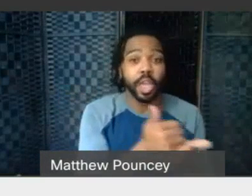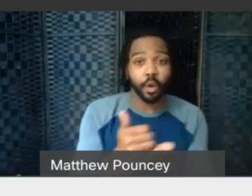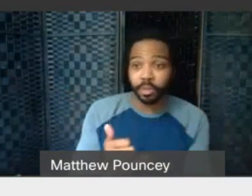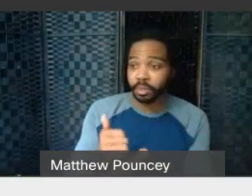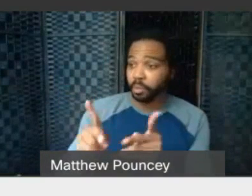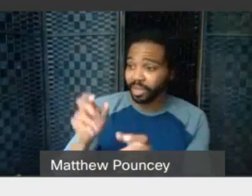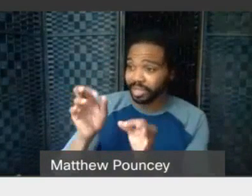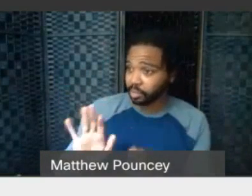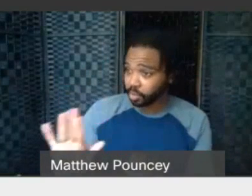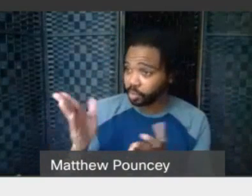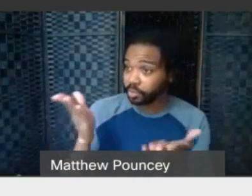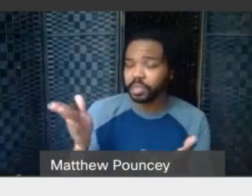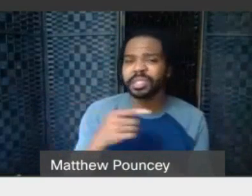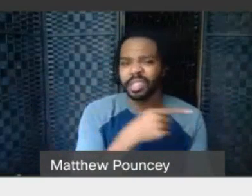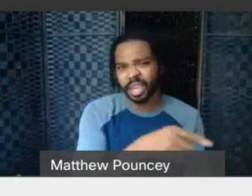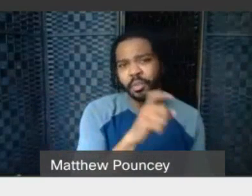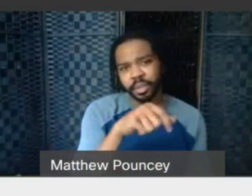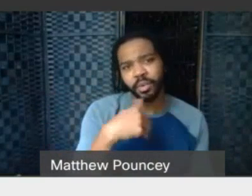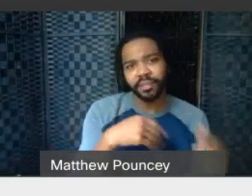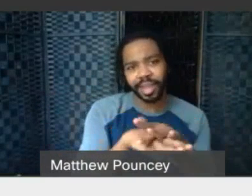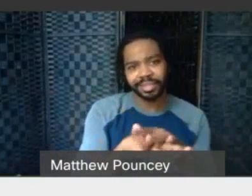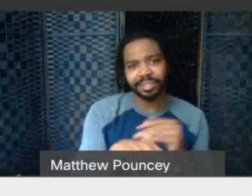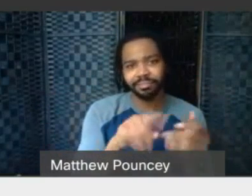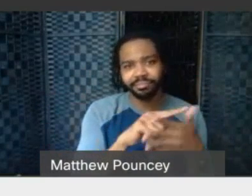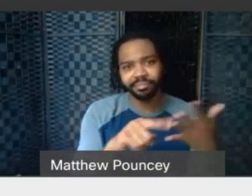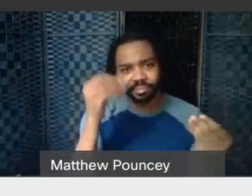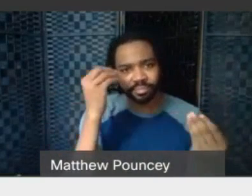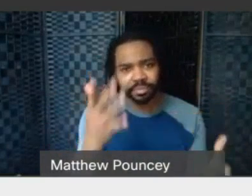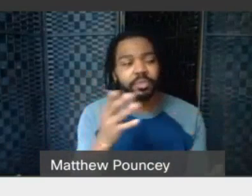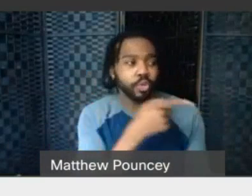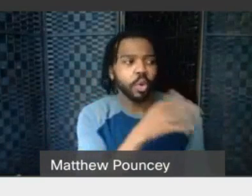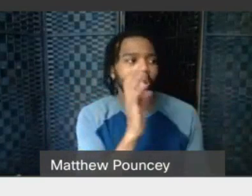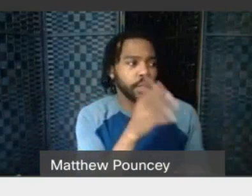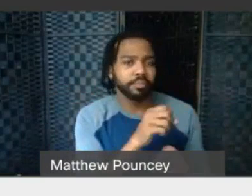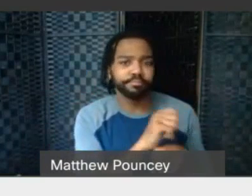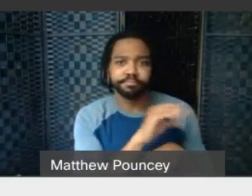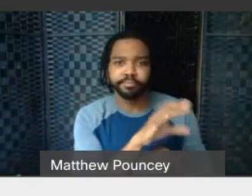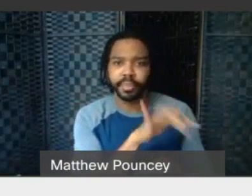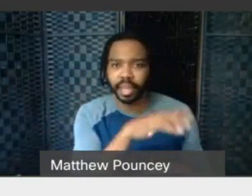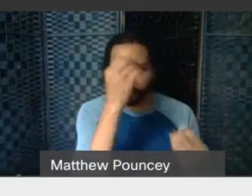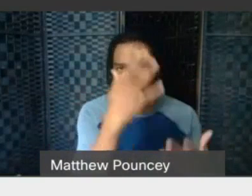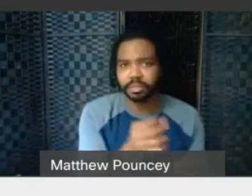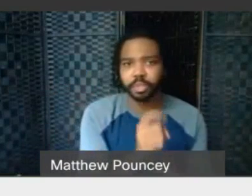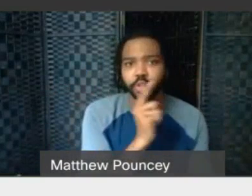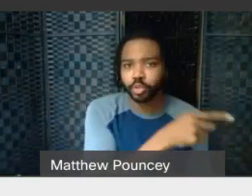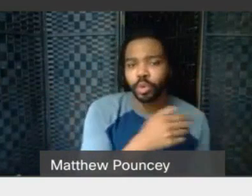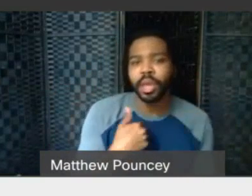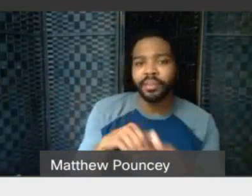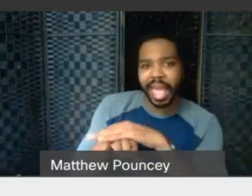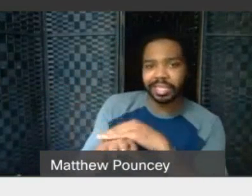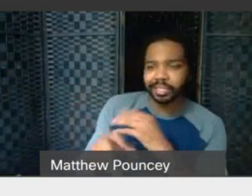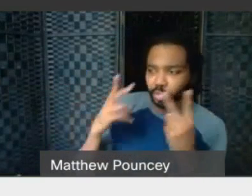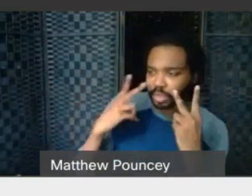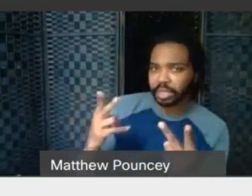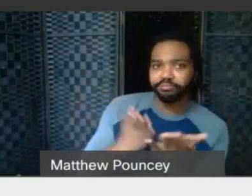services have access to that, that they will also be getting that information, that they have the access, so